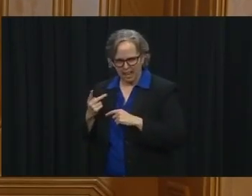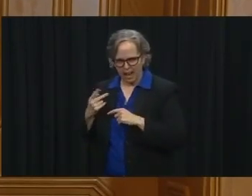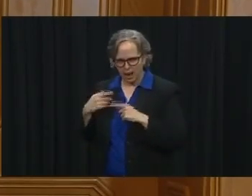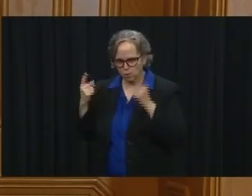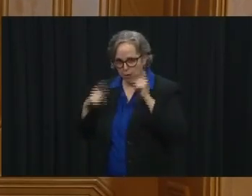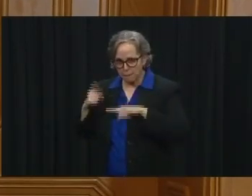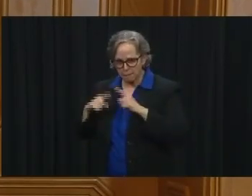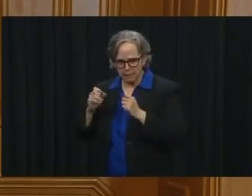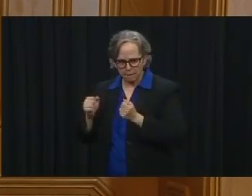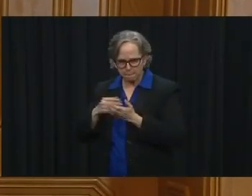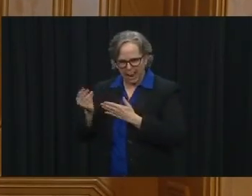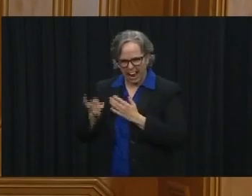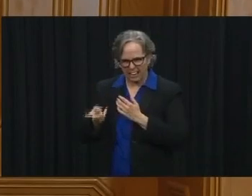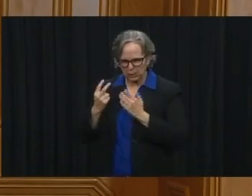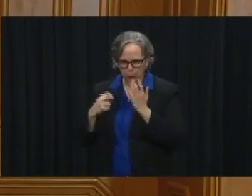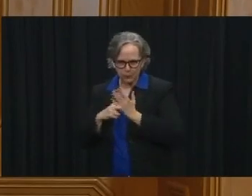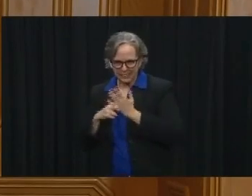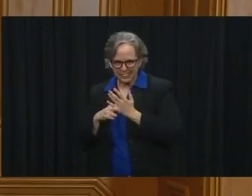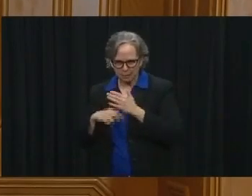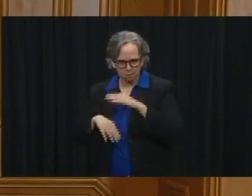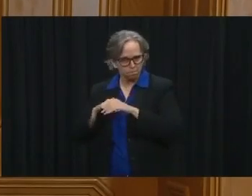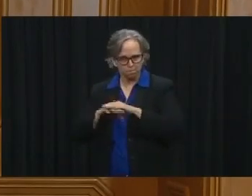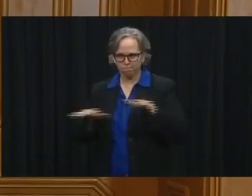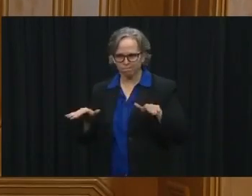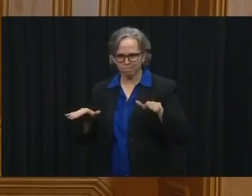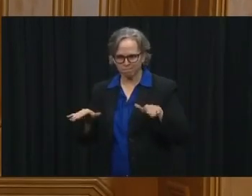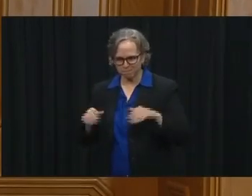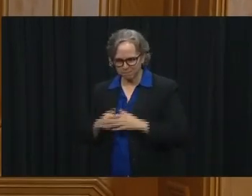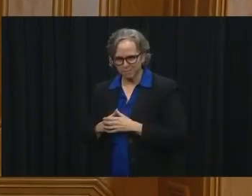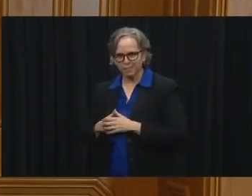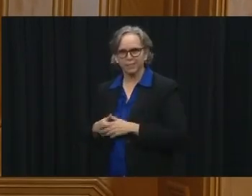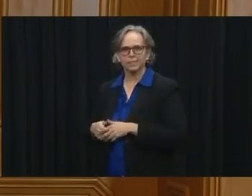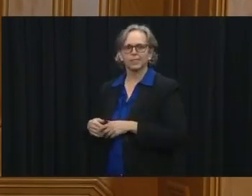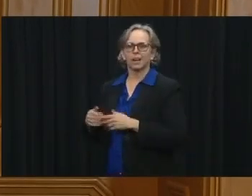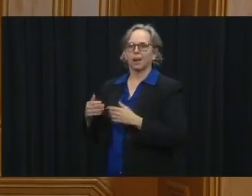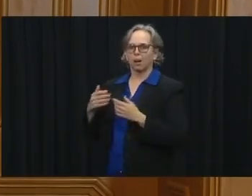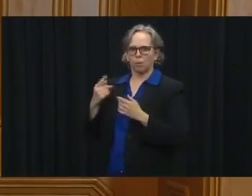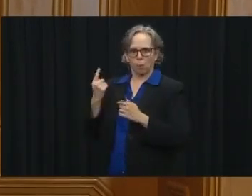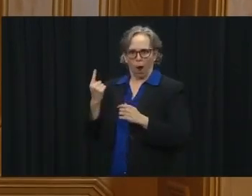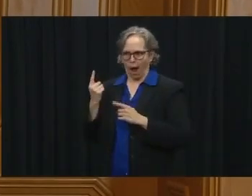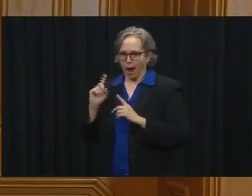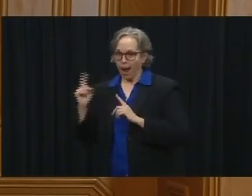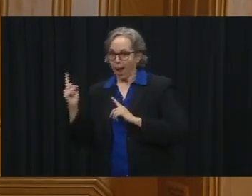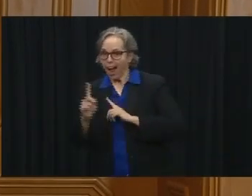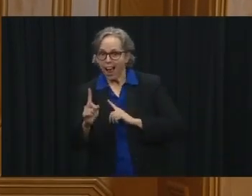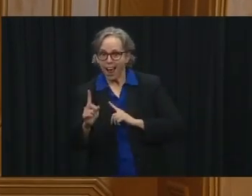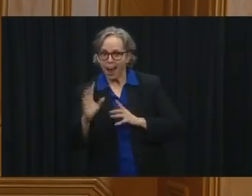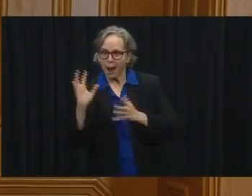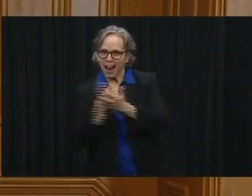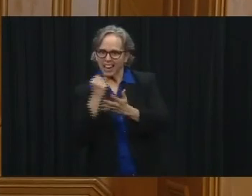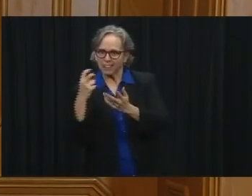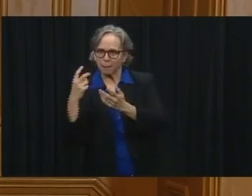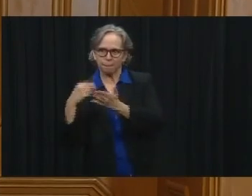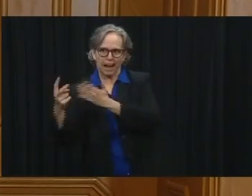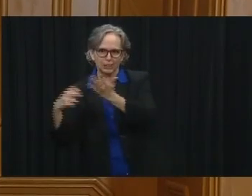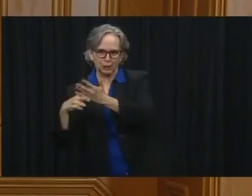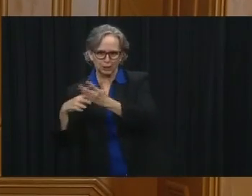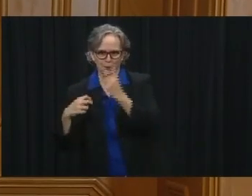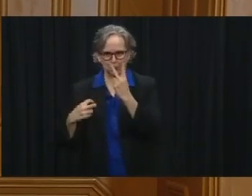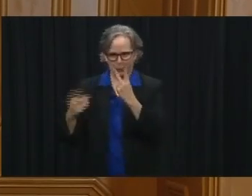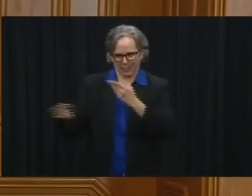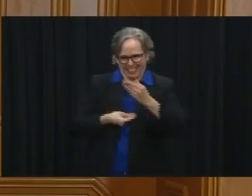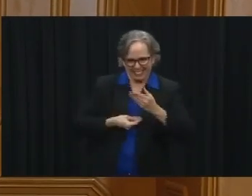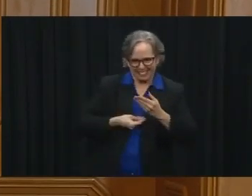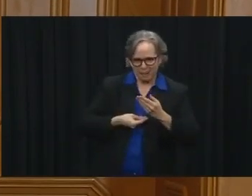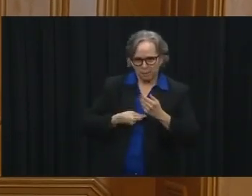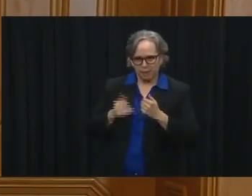tickets. That was the max you could buy. And whichever one got to the front of the line first, it would buy the 2 tickets. Well, unknowns to